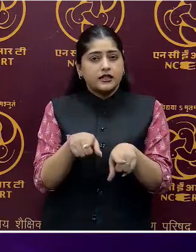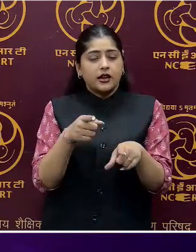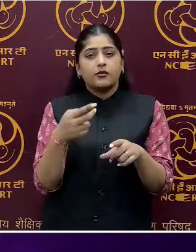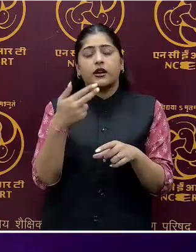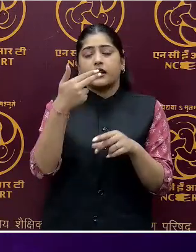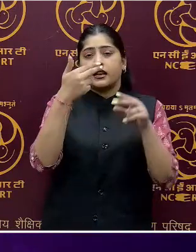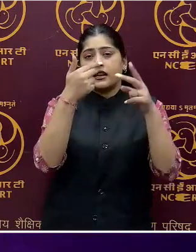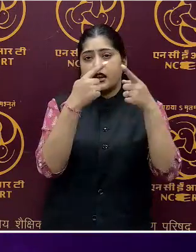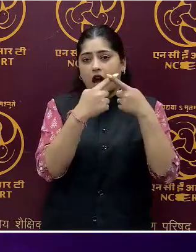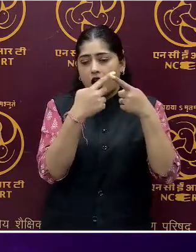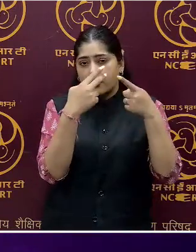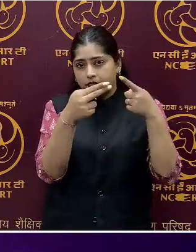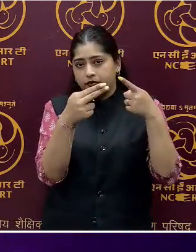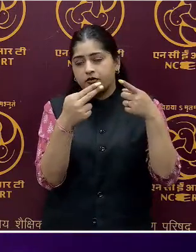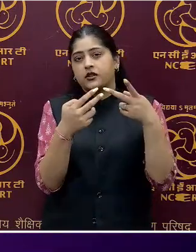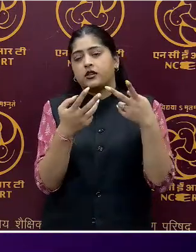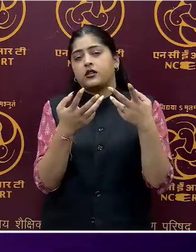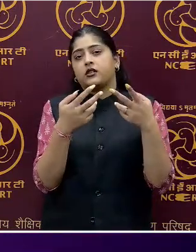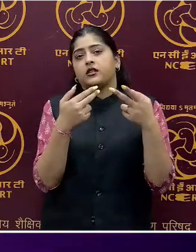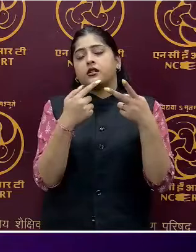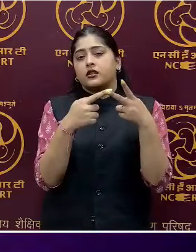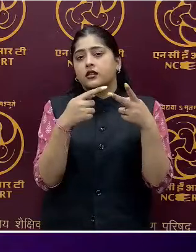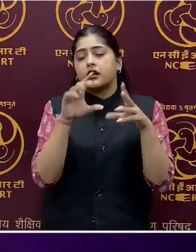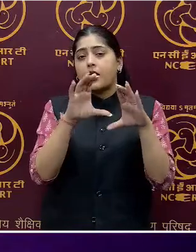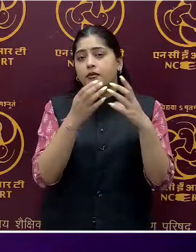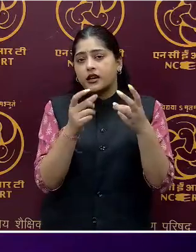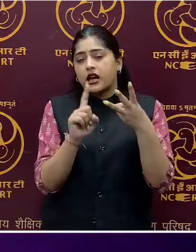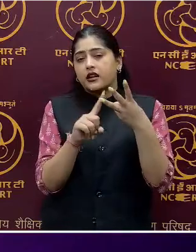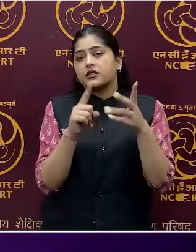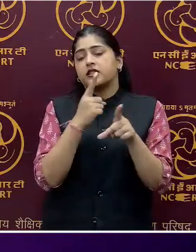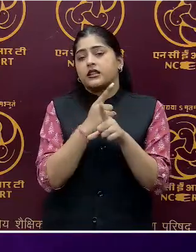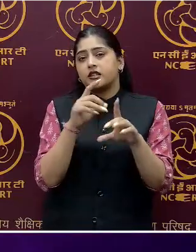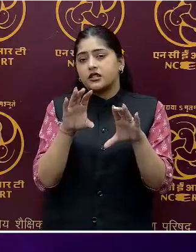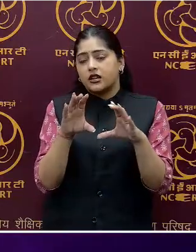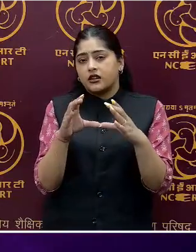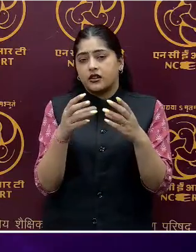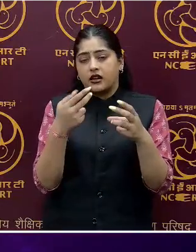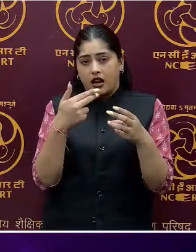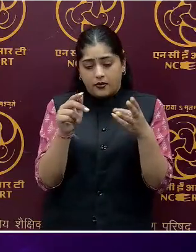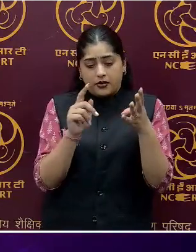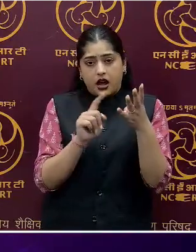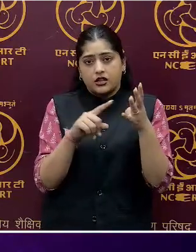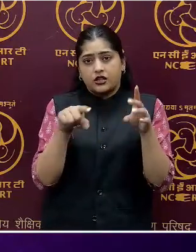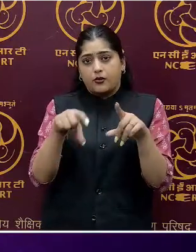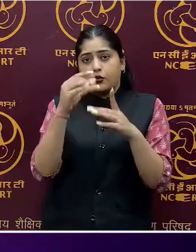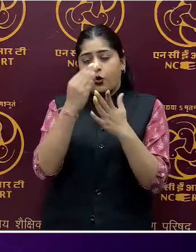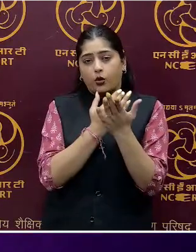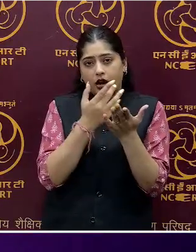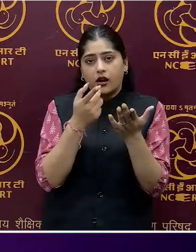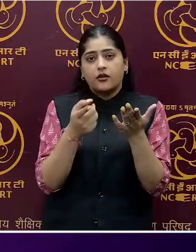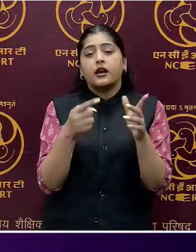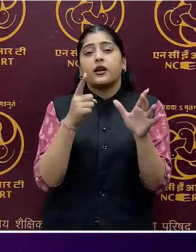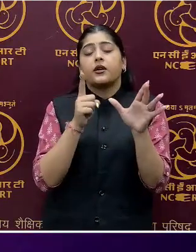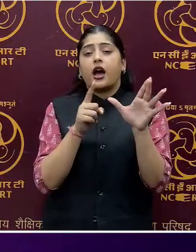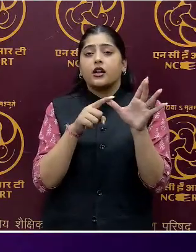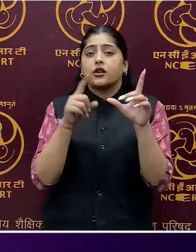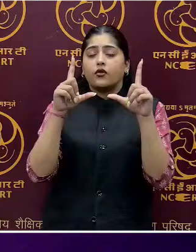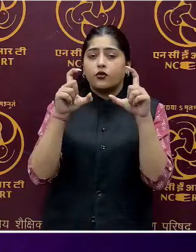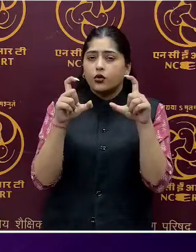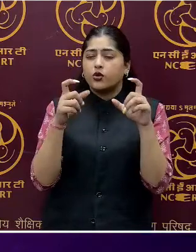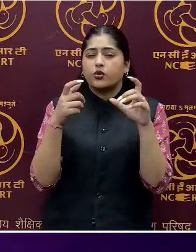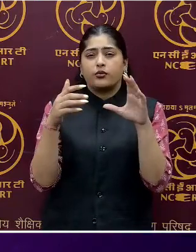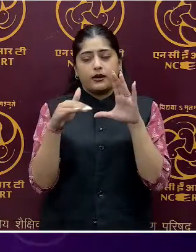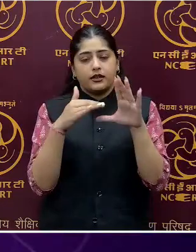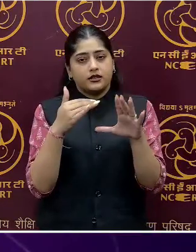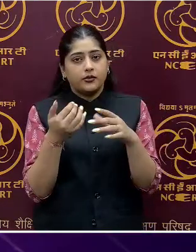what the Of course, you can write your Lokgit- name, your yes. class teacher's name, date of the session, and you can also send your photograph, which is completely optional. But